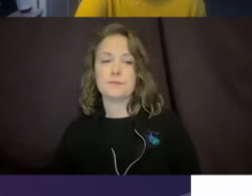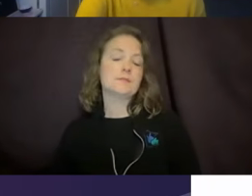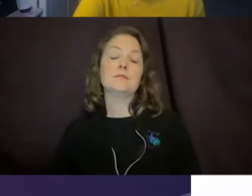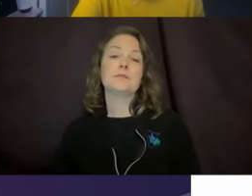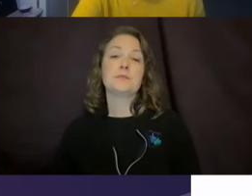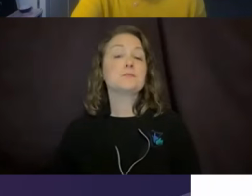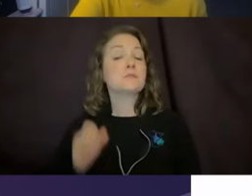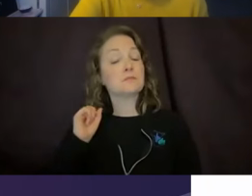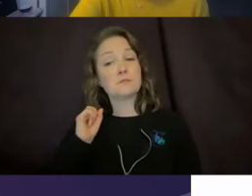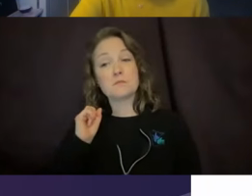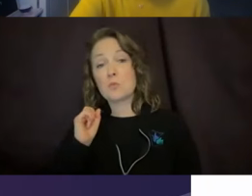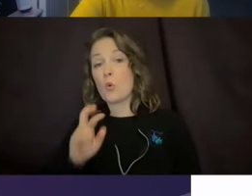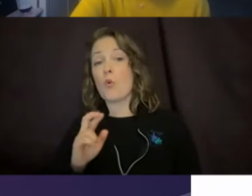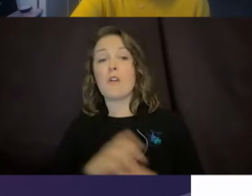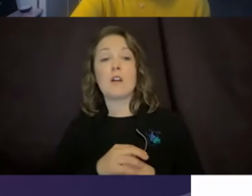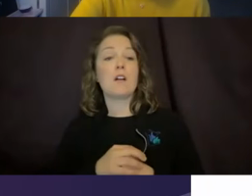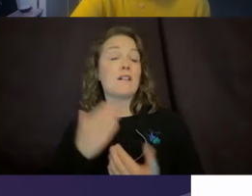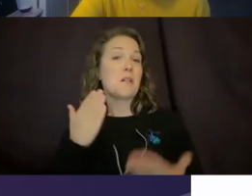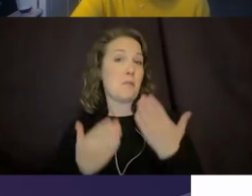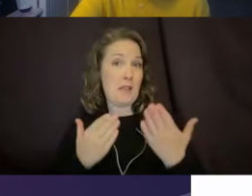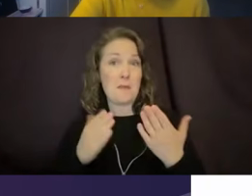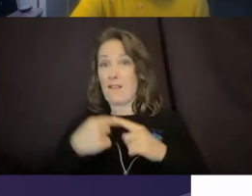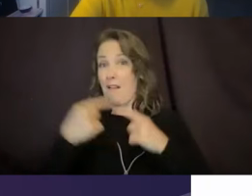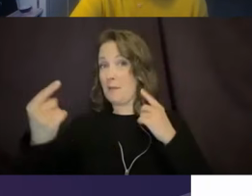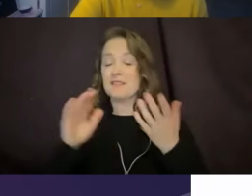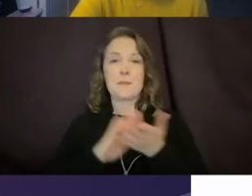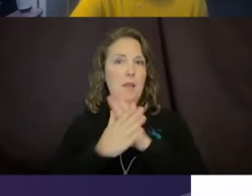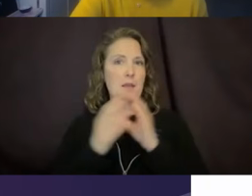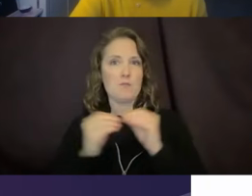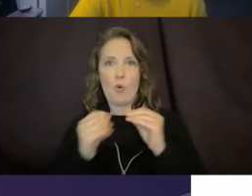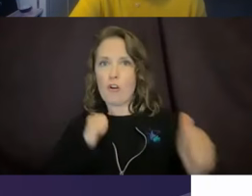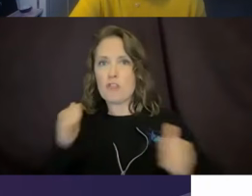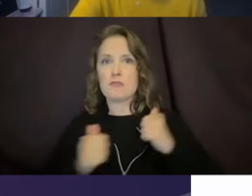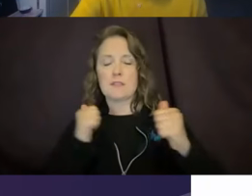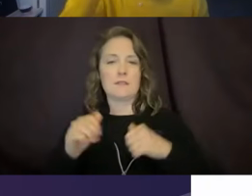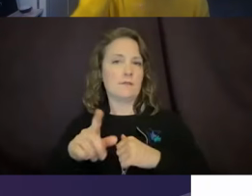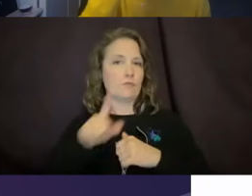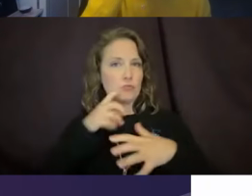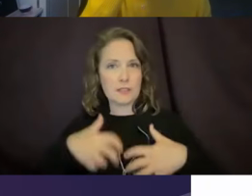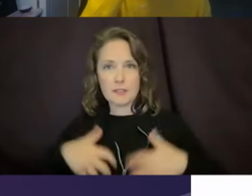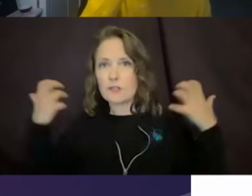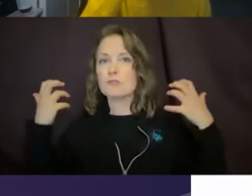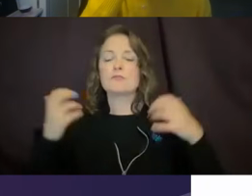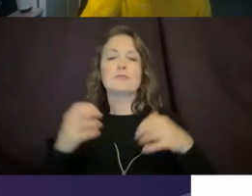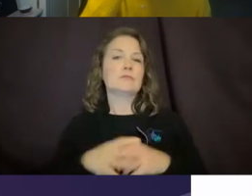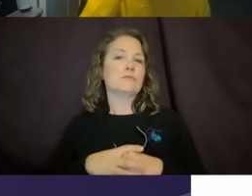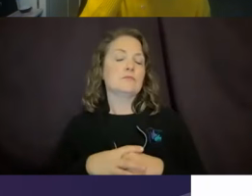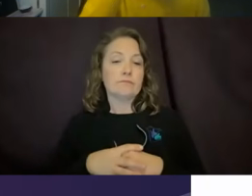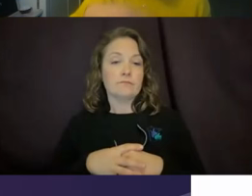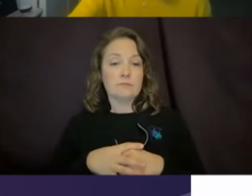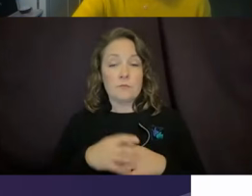are displaying more aggressiveness of being forceful or being really, really angered over things